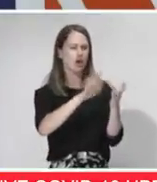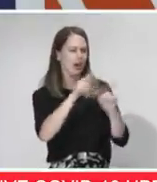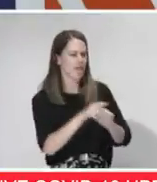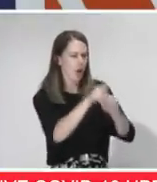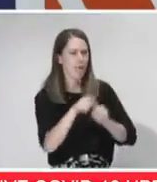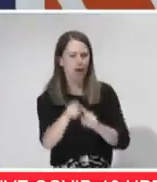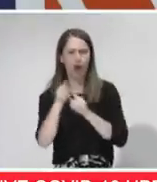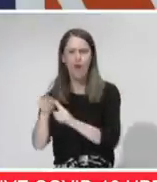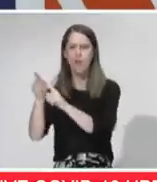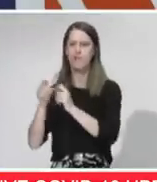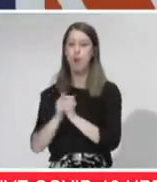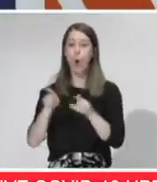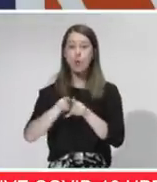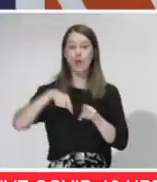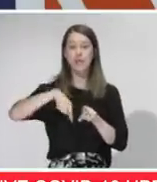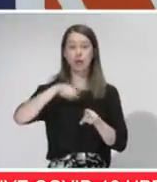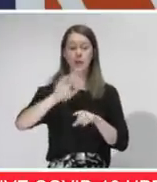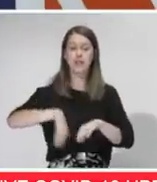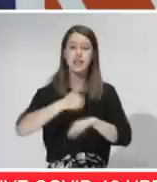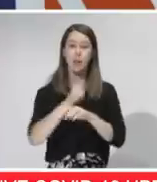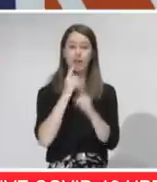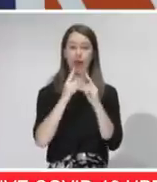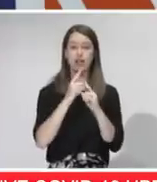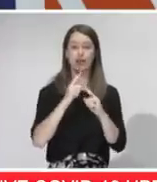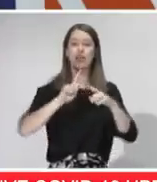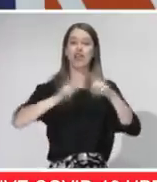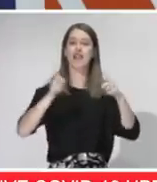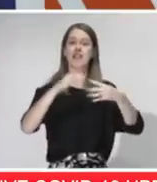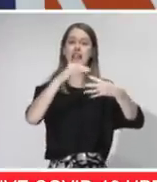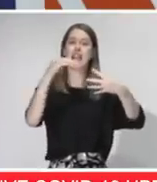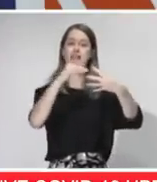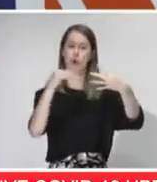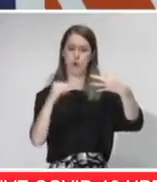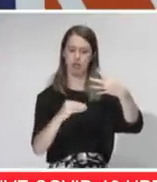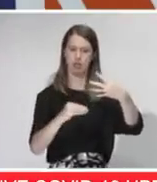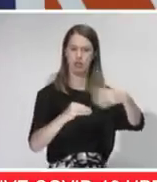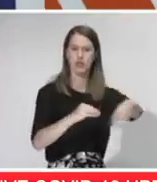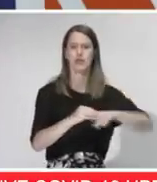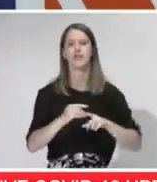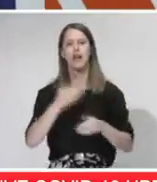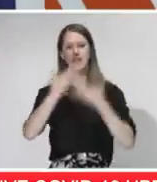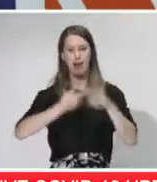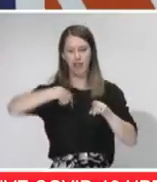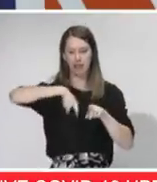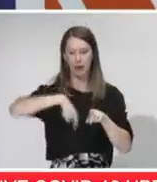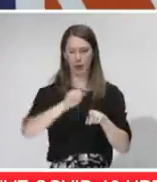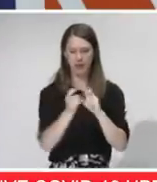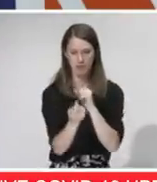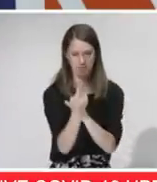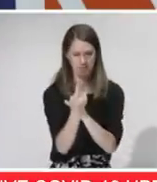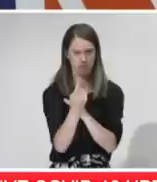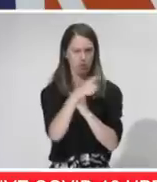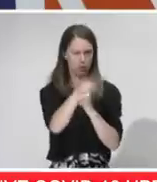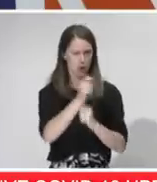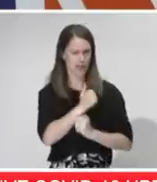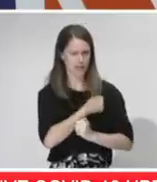tracing, we will also this week be setting out details for each of the alert levels. So let me run through what this week looks like, especially